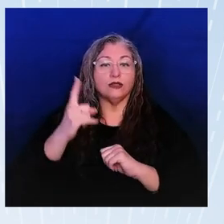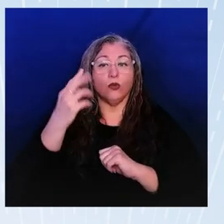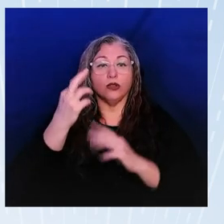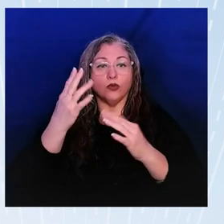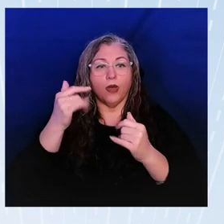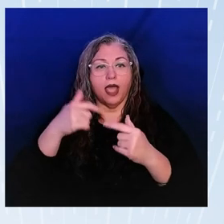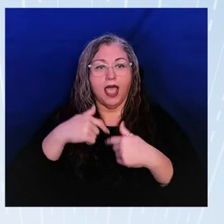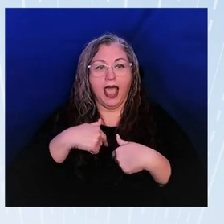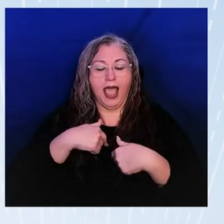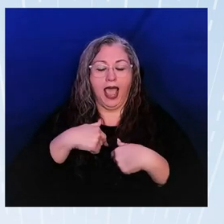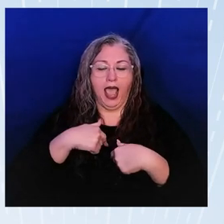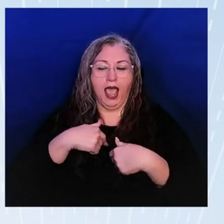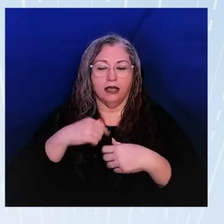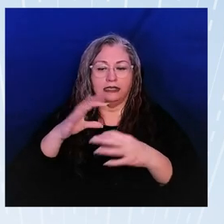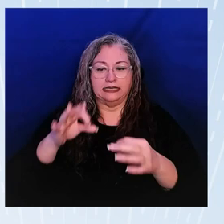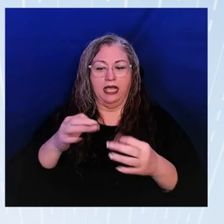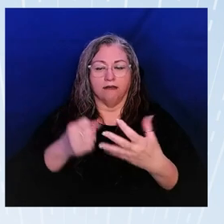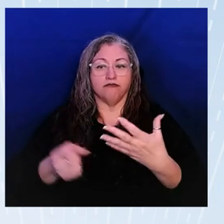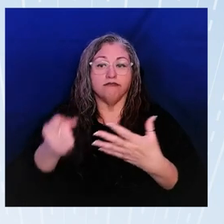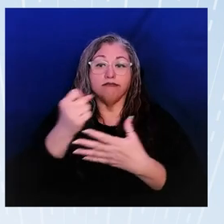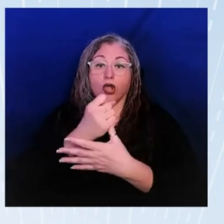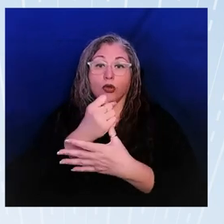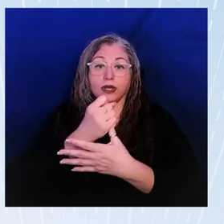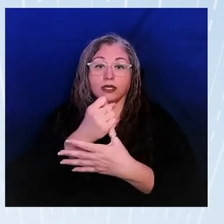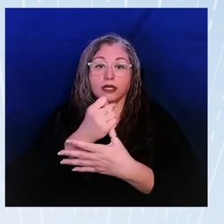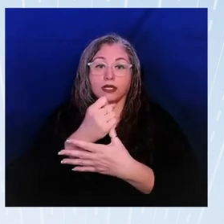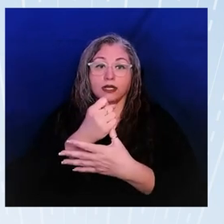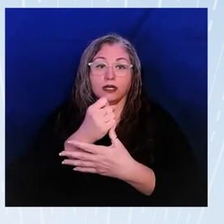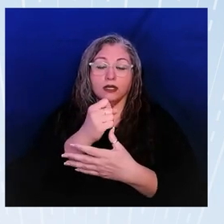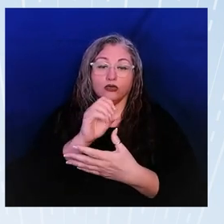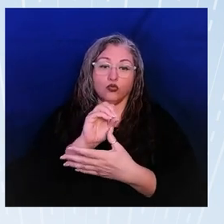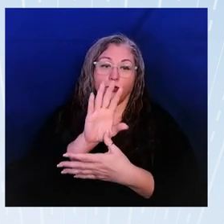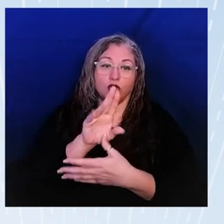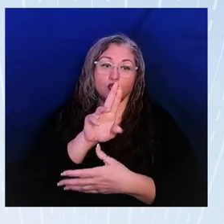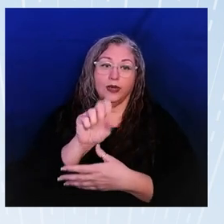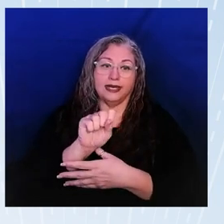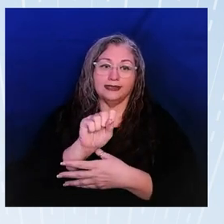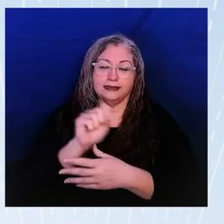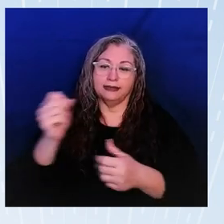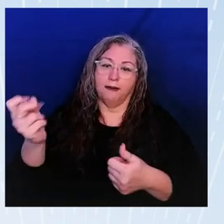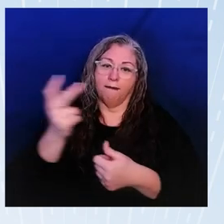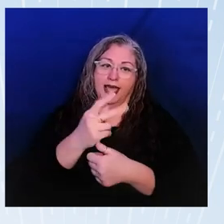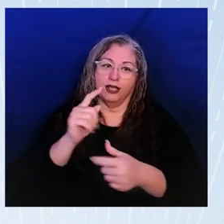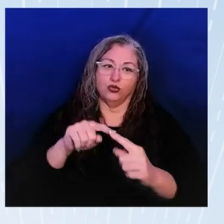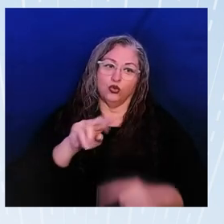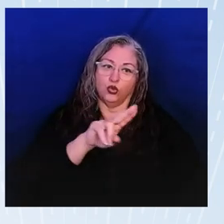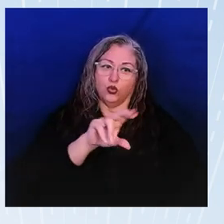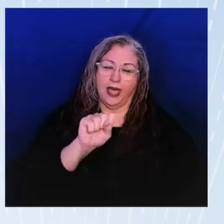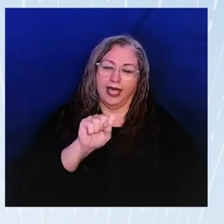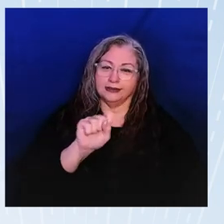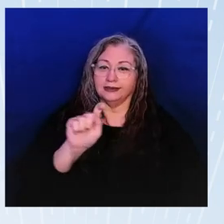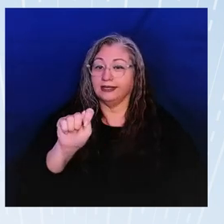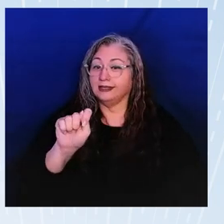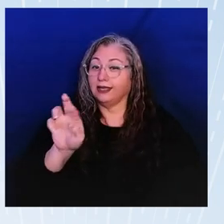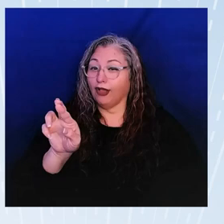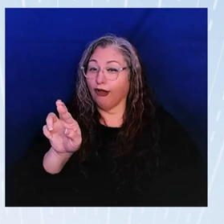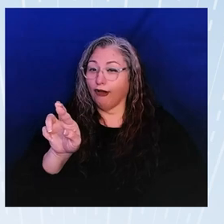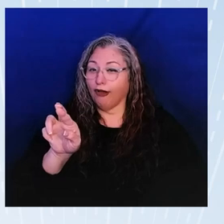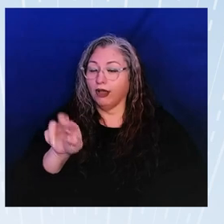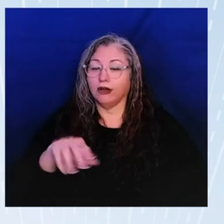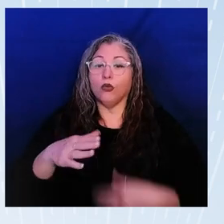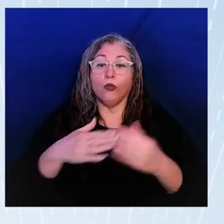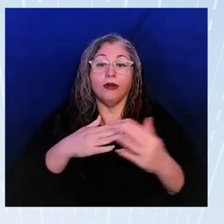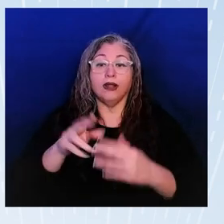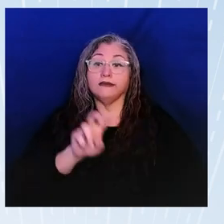it a priority to put the US back into USTR. Whenever I